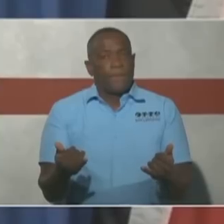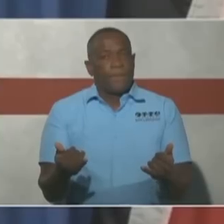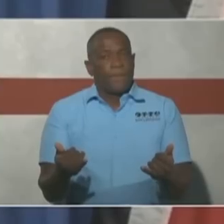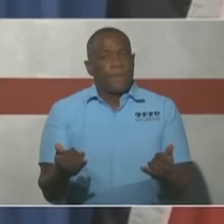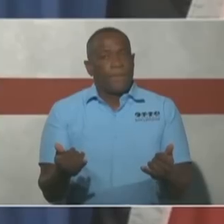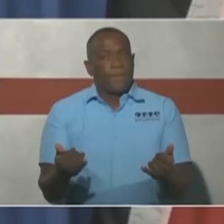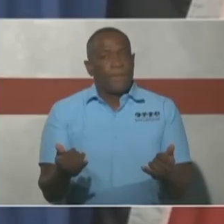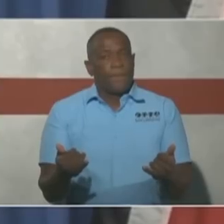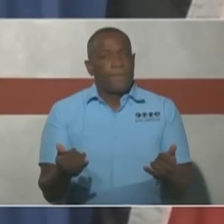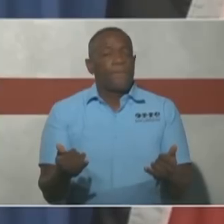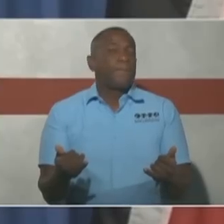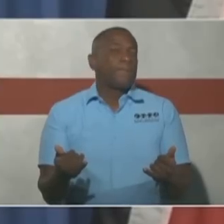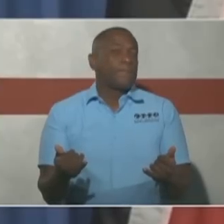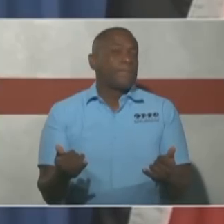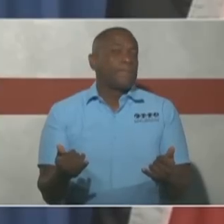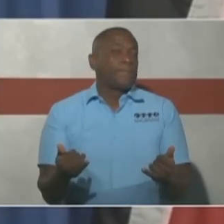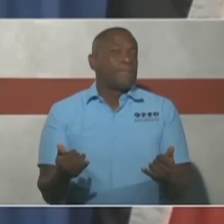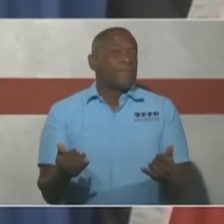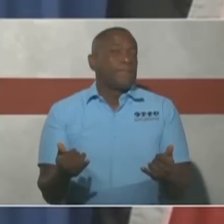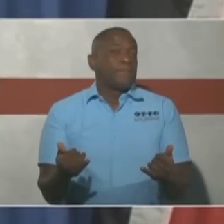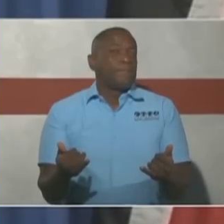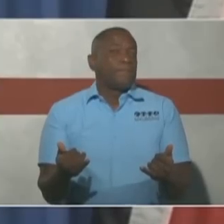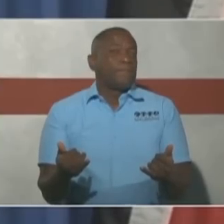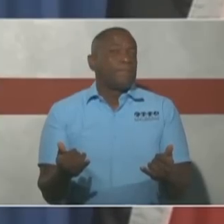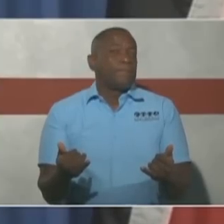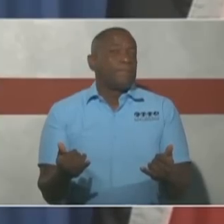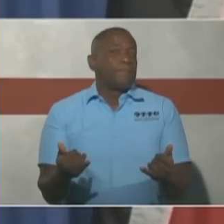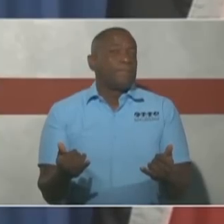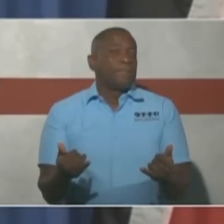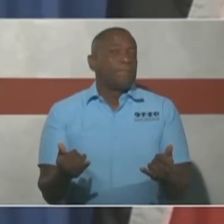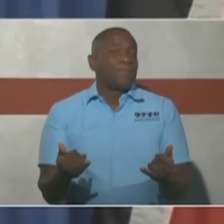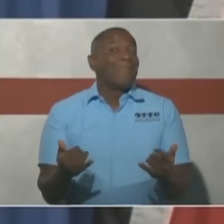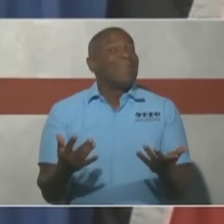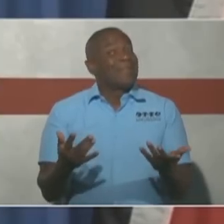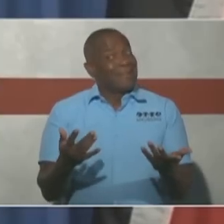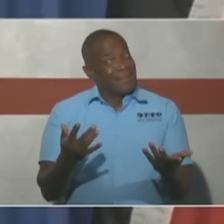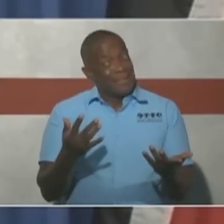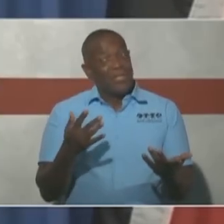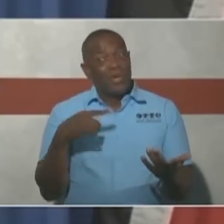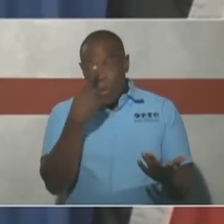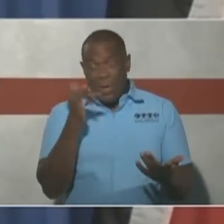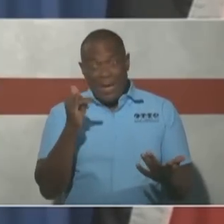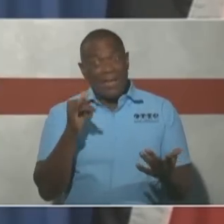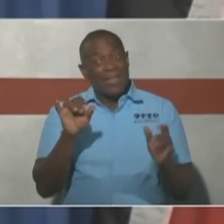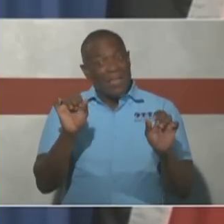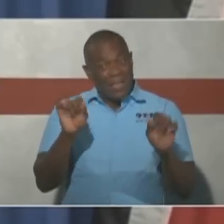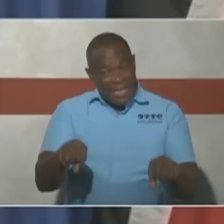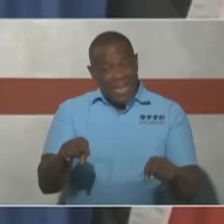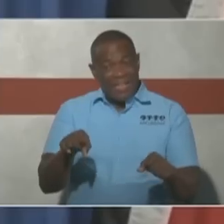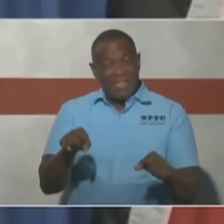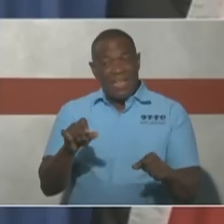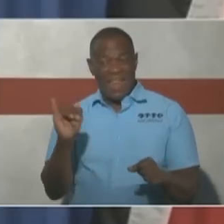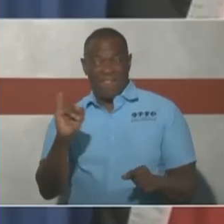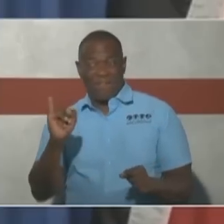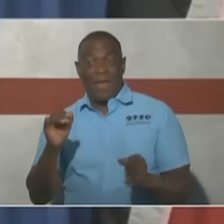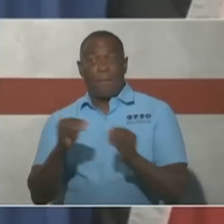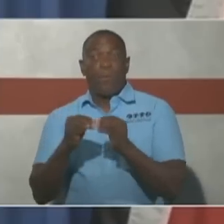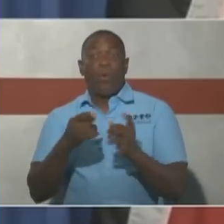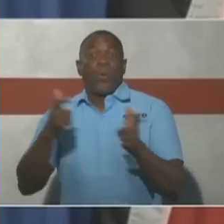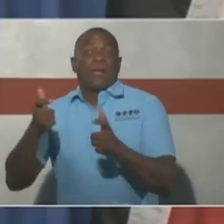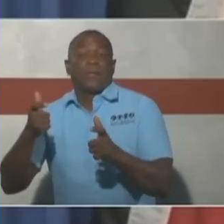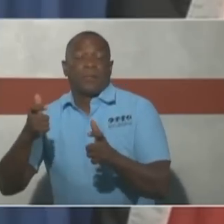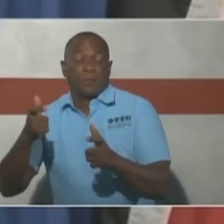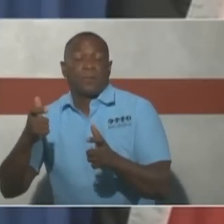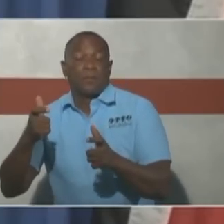What in a recent discussion, what the chart was showing, and we haven't mentioned that this morning, is